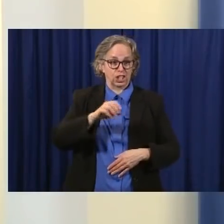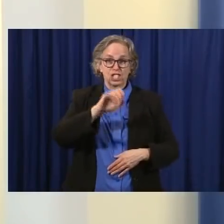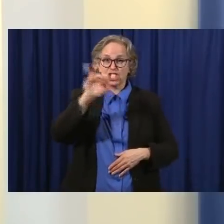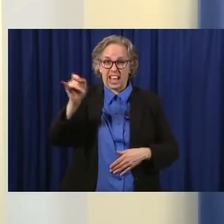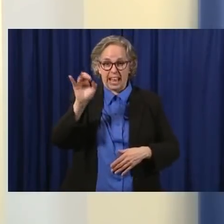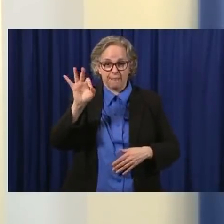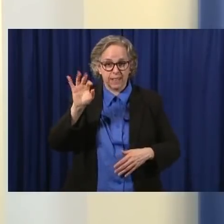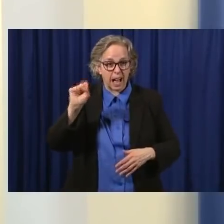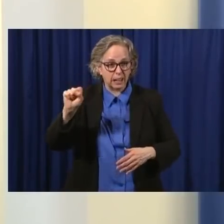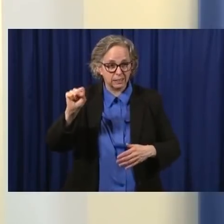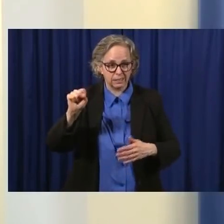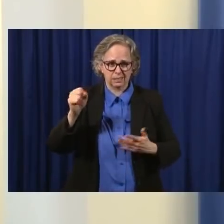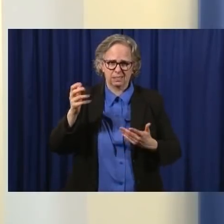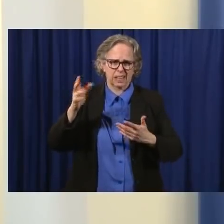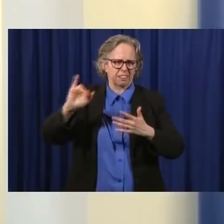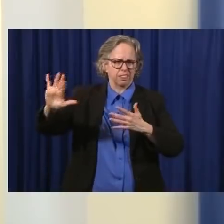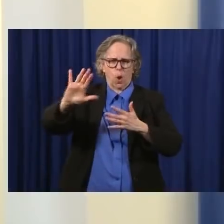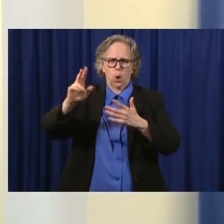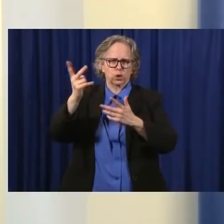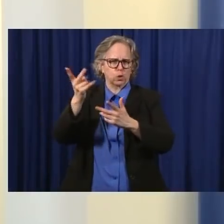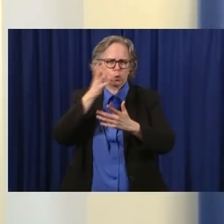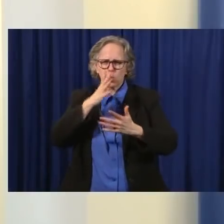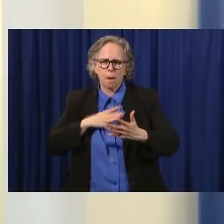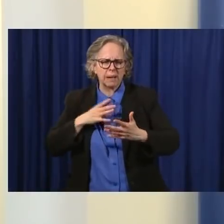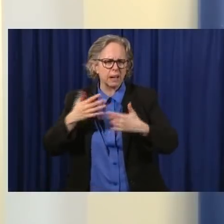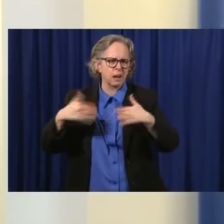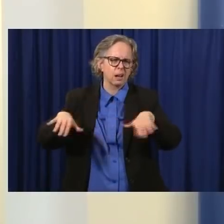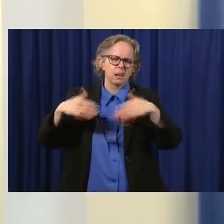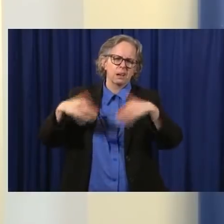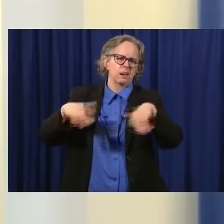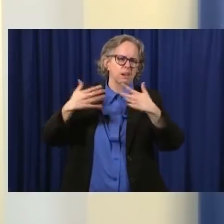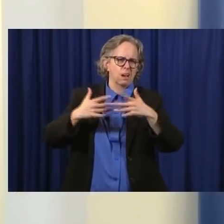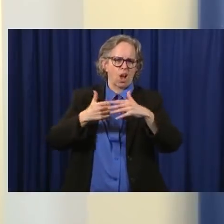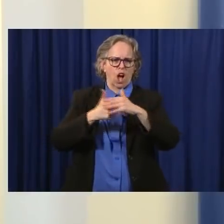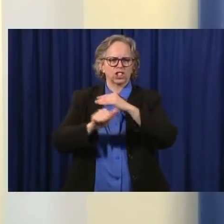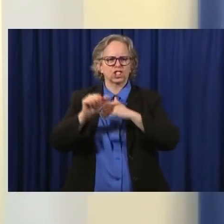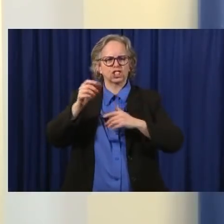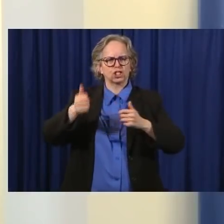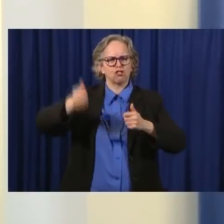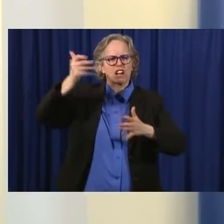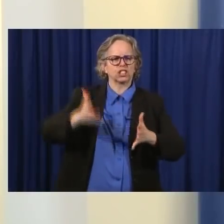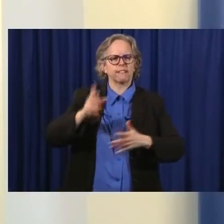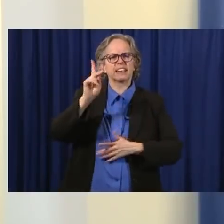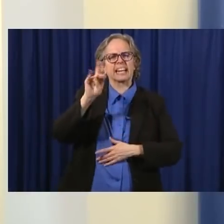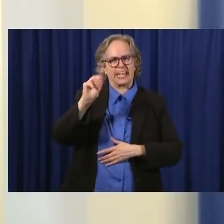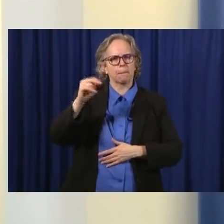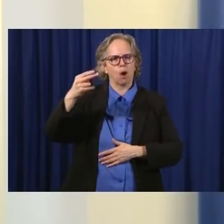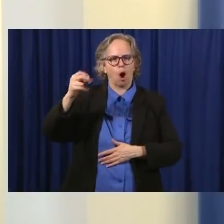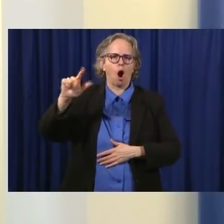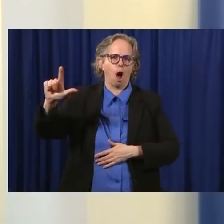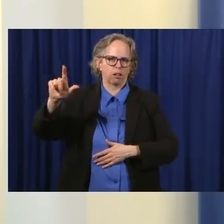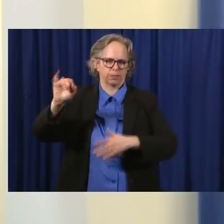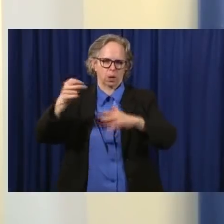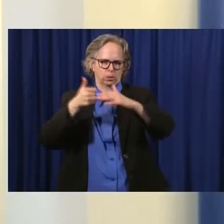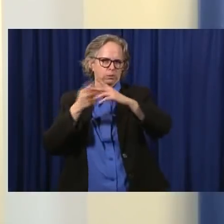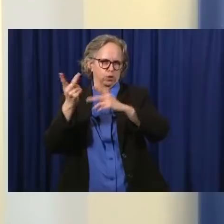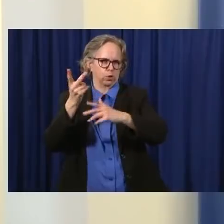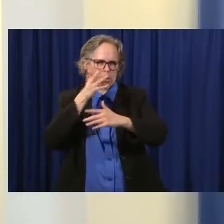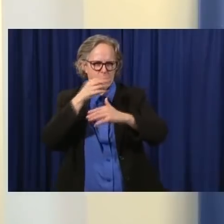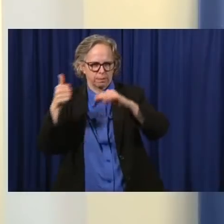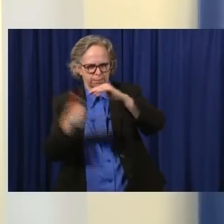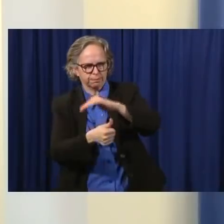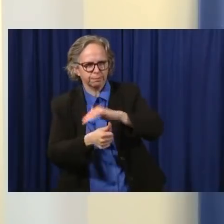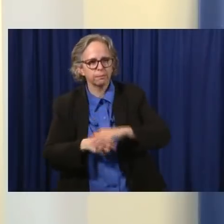Services area, who works for Director Kim Hall. I also want to thank Director Stephanie